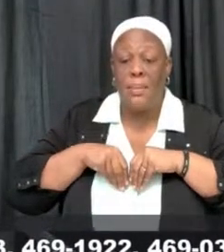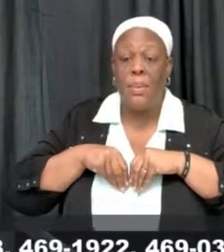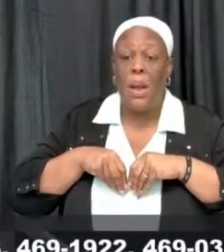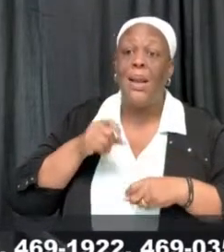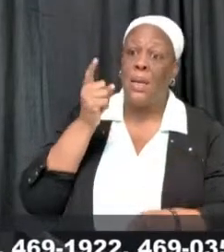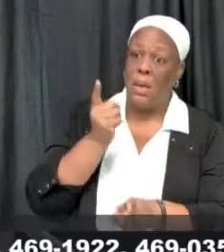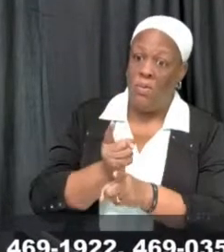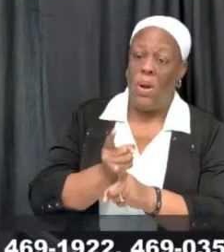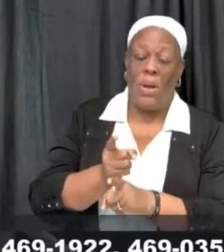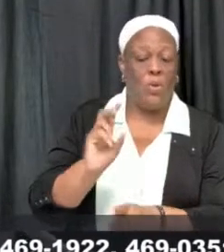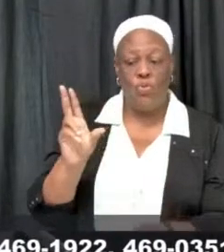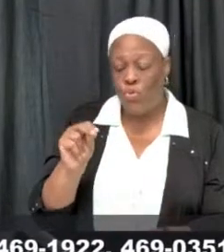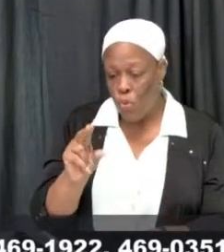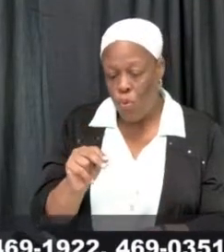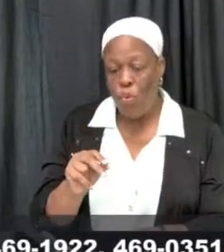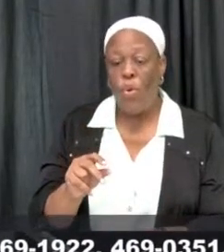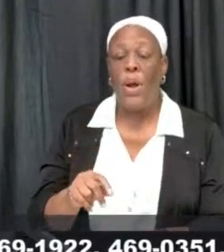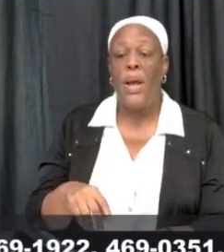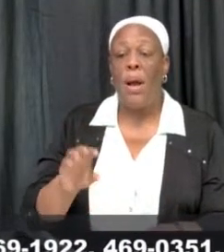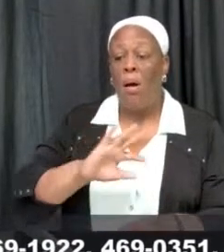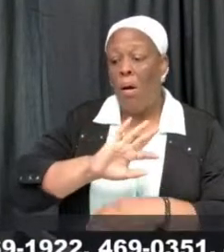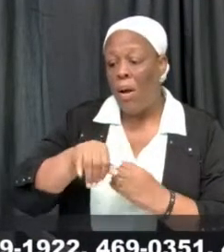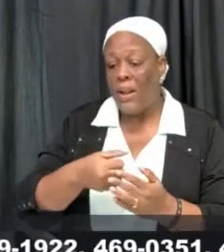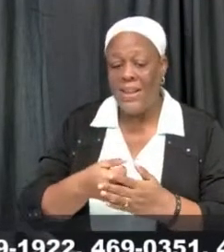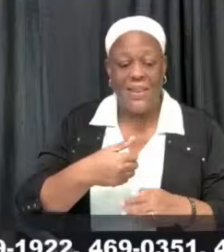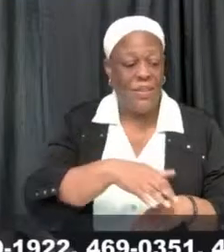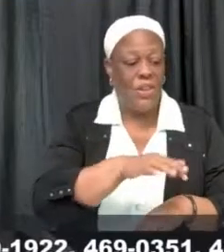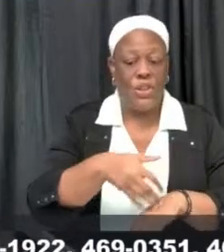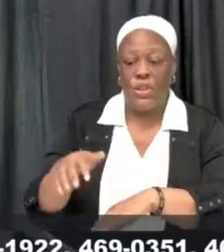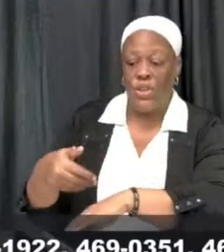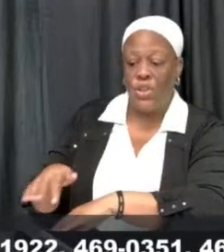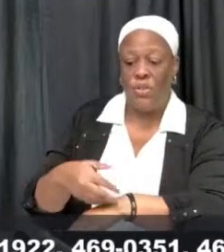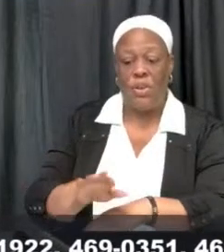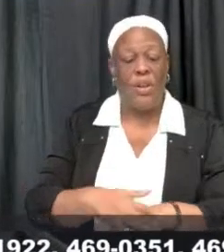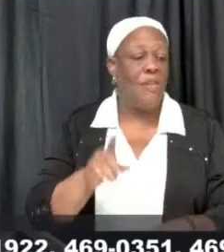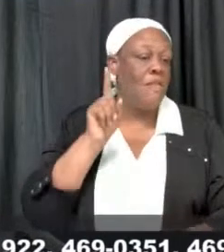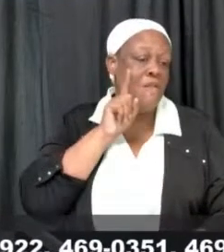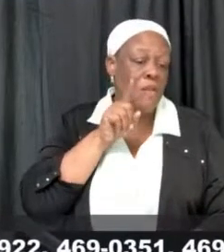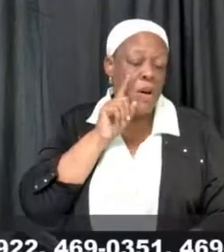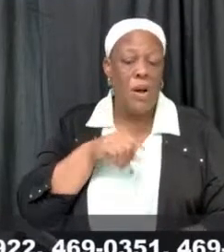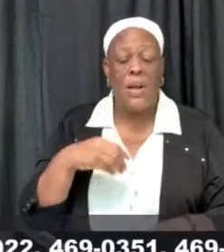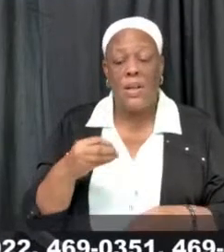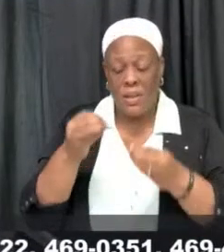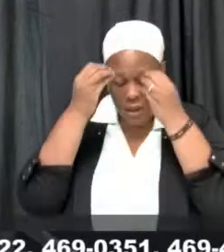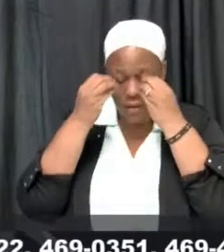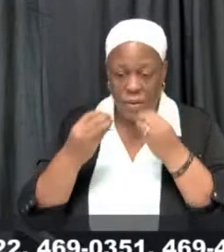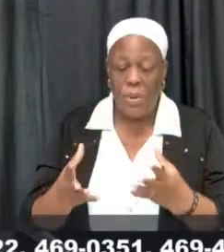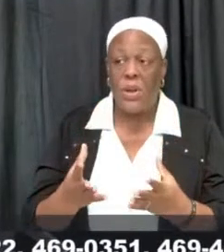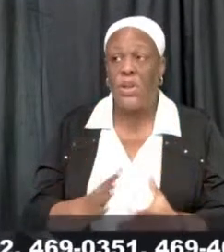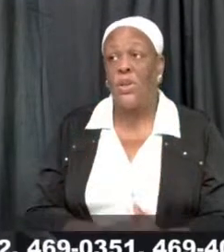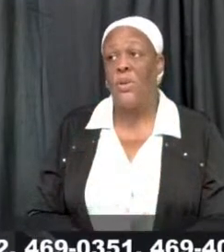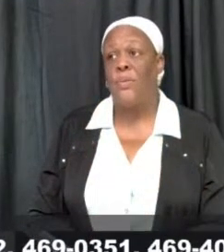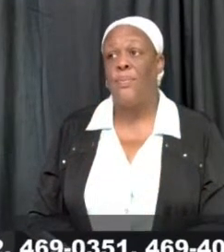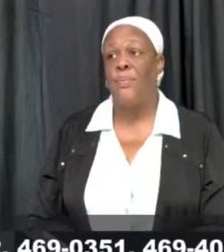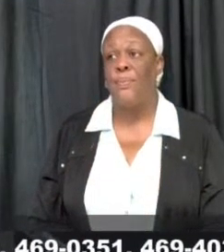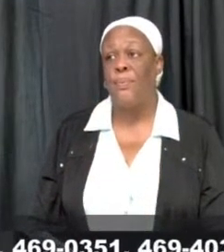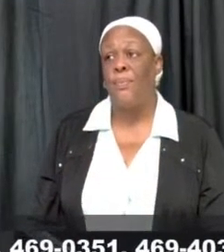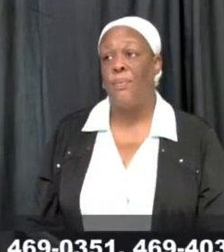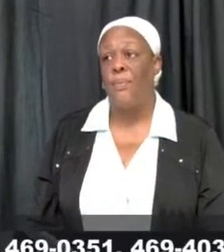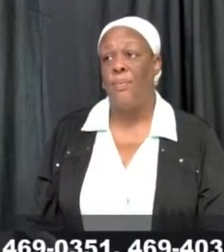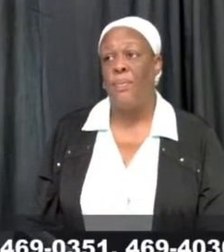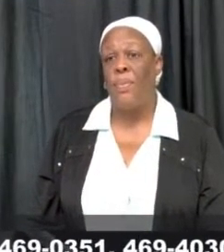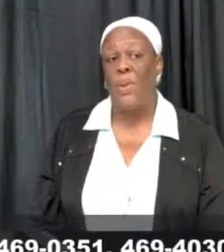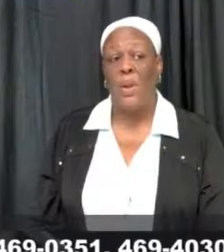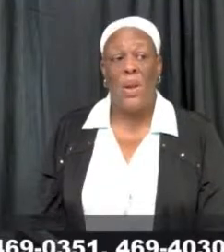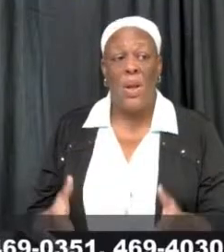of information being peddled in this era of fake news. Of course, we want